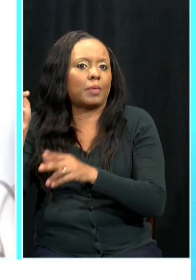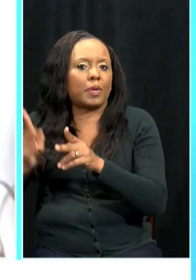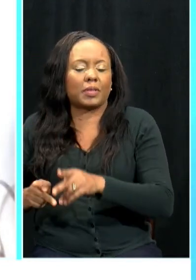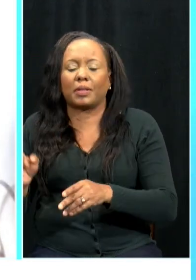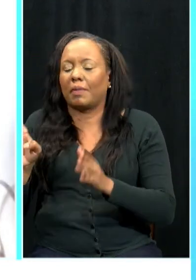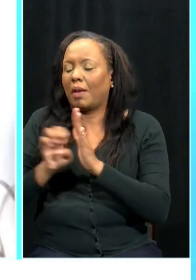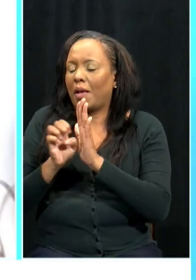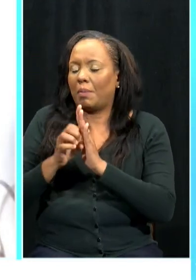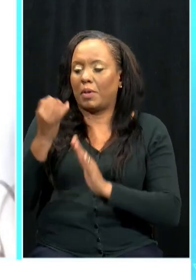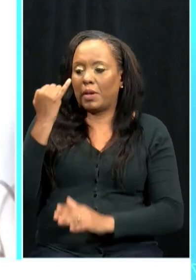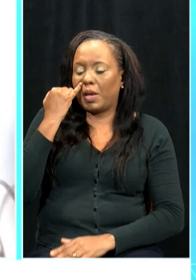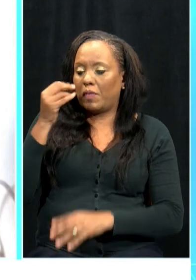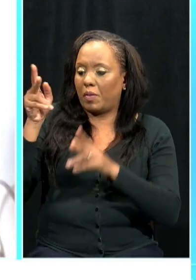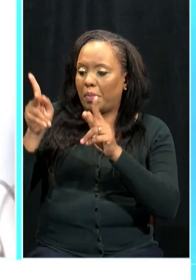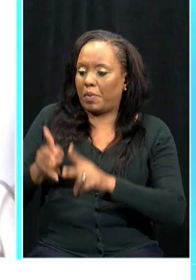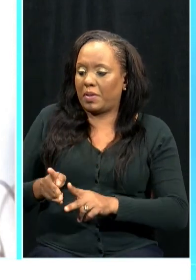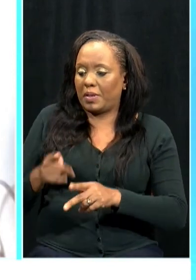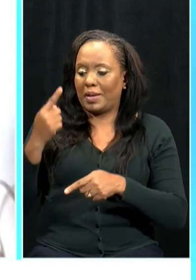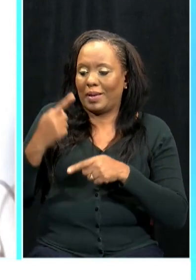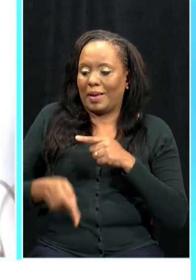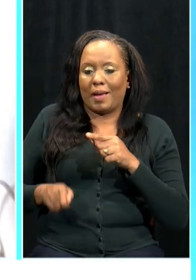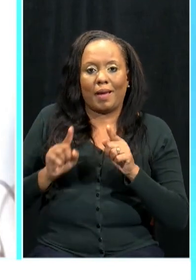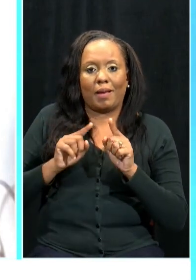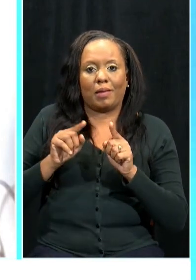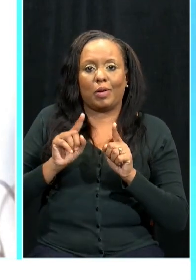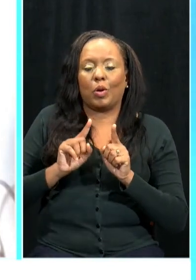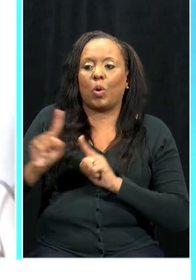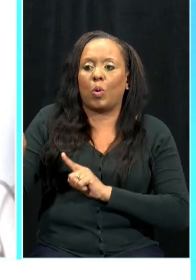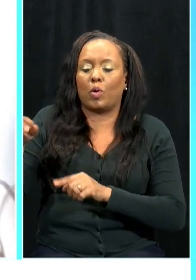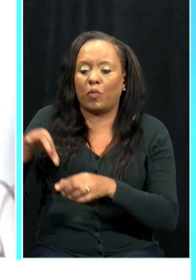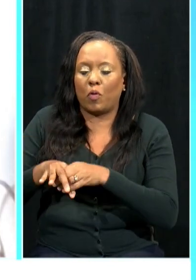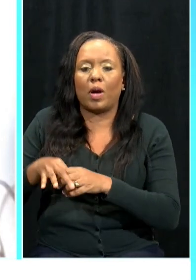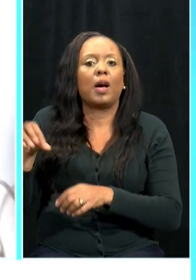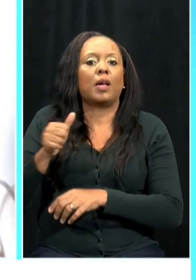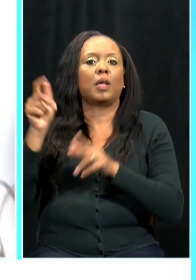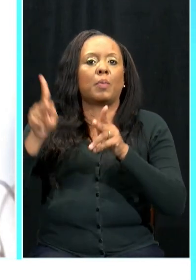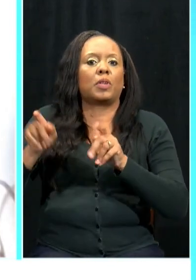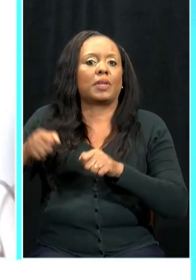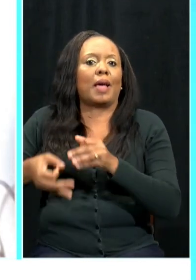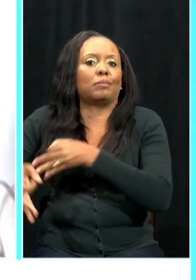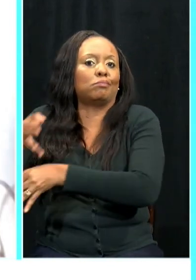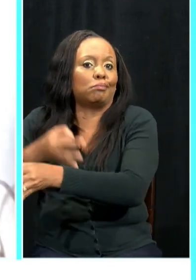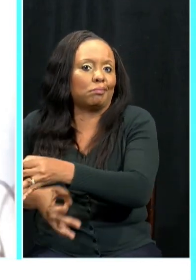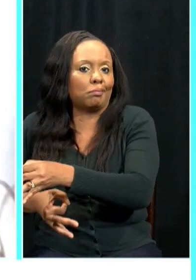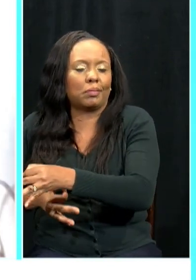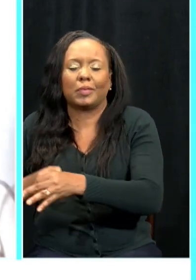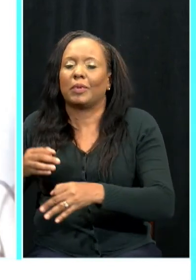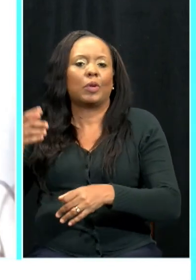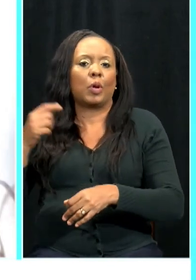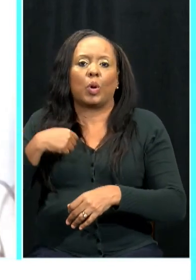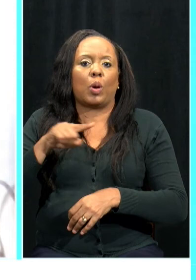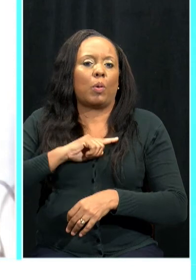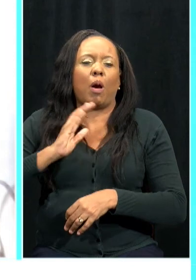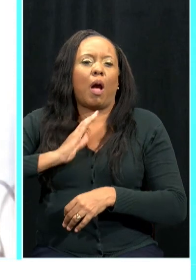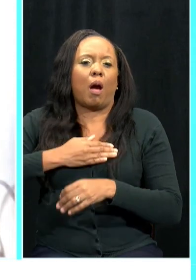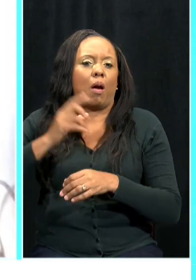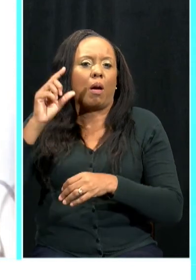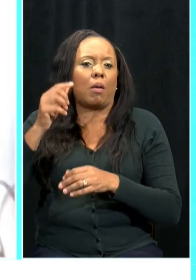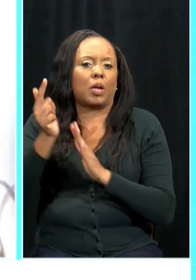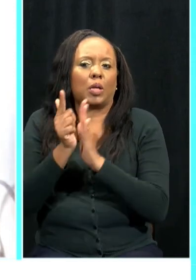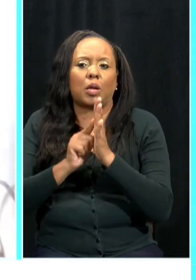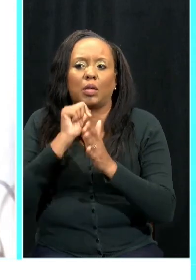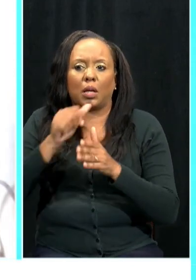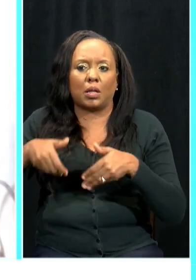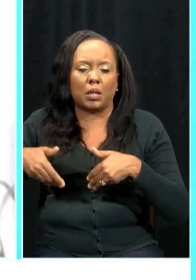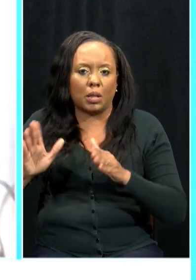trained. Data managers will have to be put in place for any type of voting, even the mobile voting, which again leads me